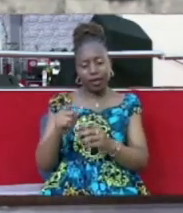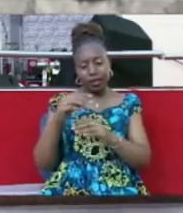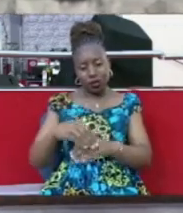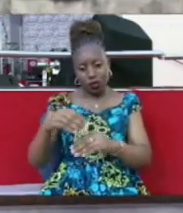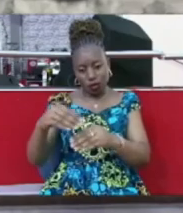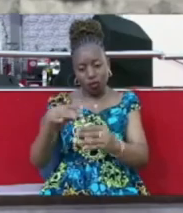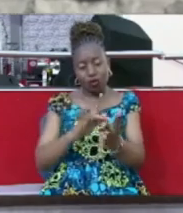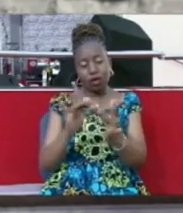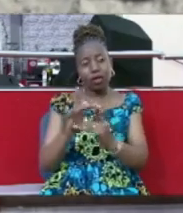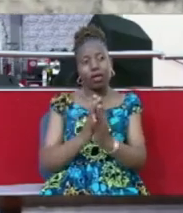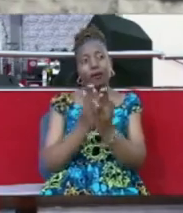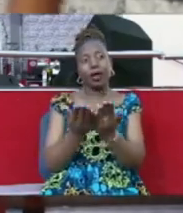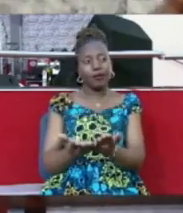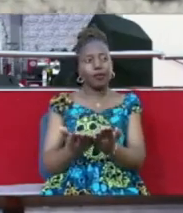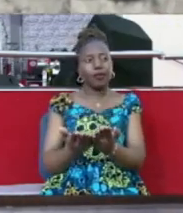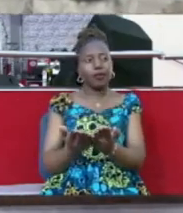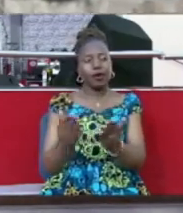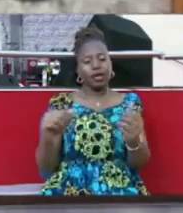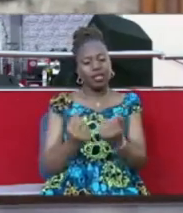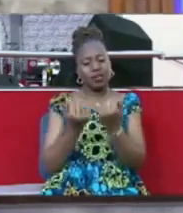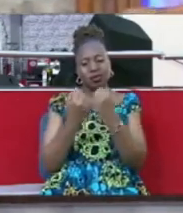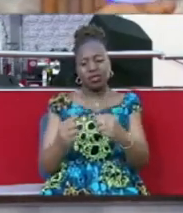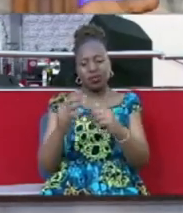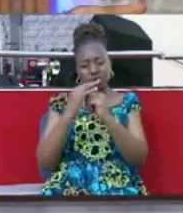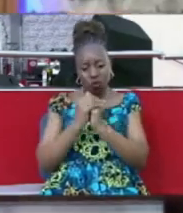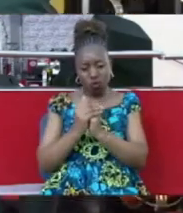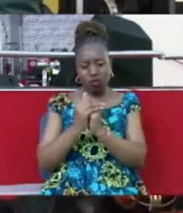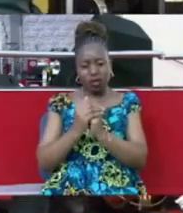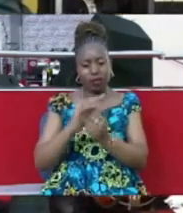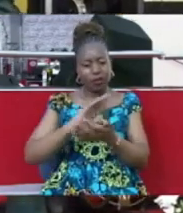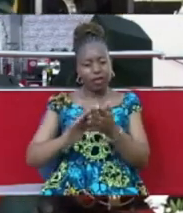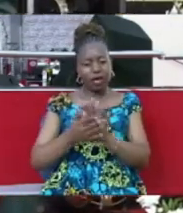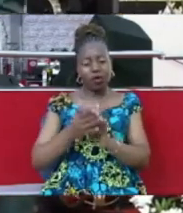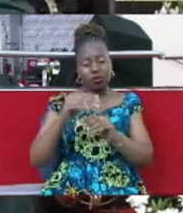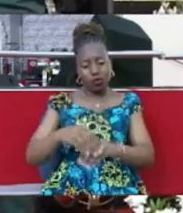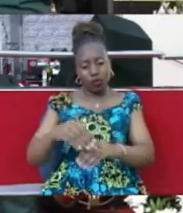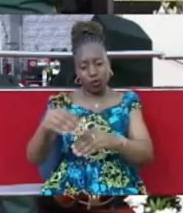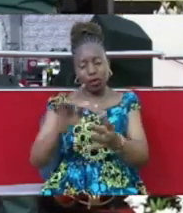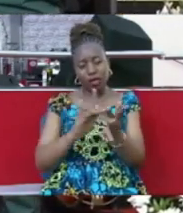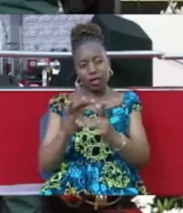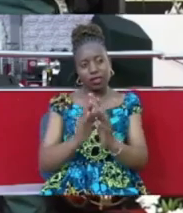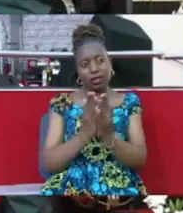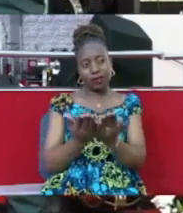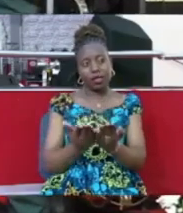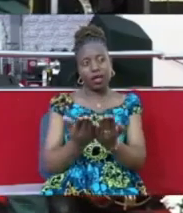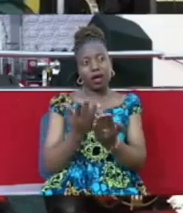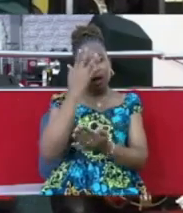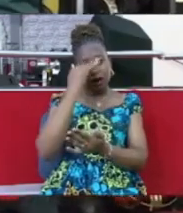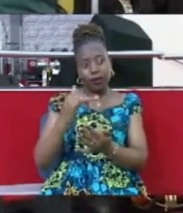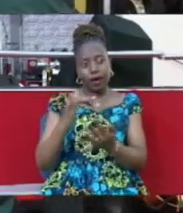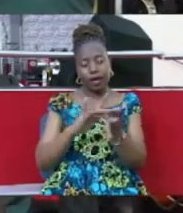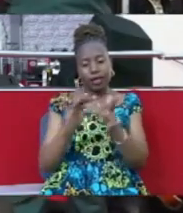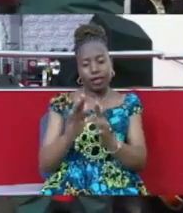scriptural. We cannot worship out of scripture. Hatuwezi abudu tu isipokuwa kulingana na maandiko. Why? Because scripture reveals